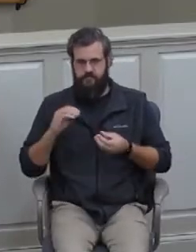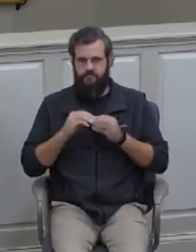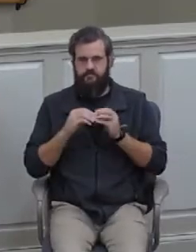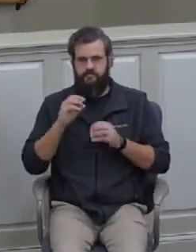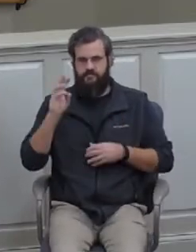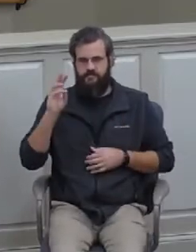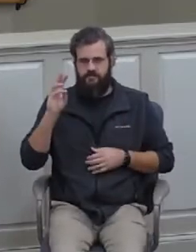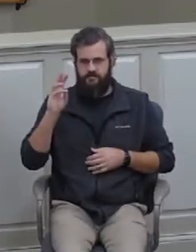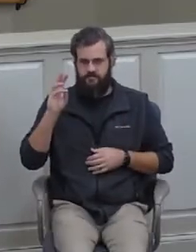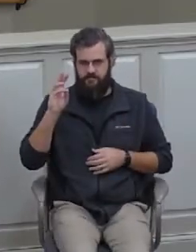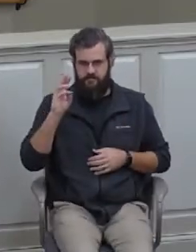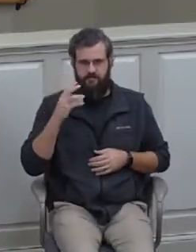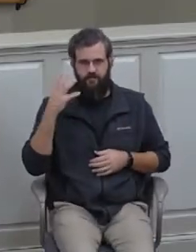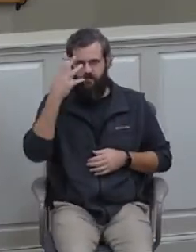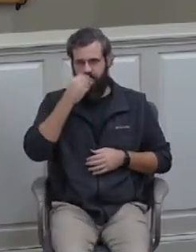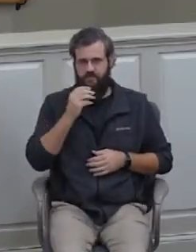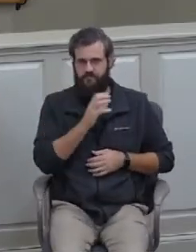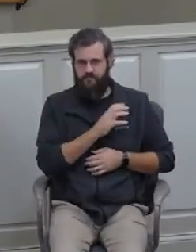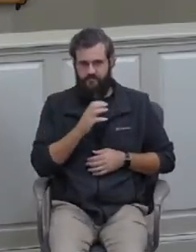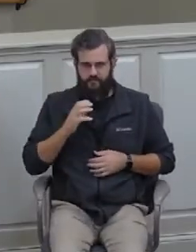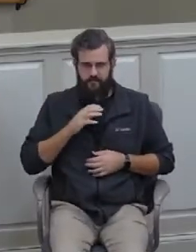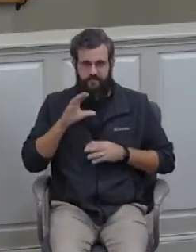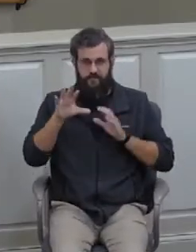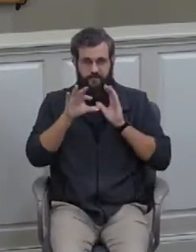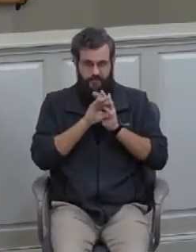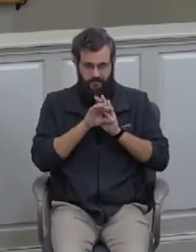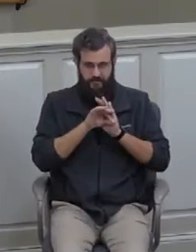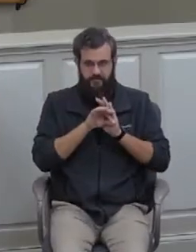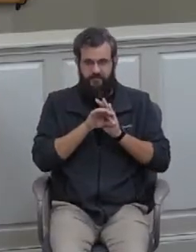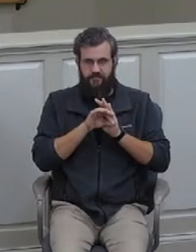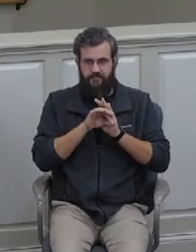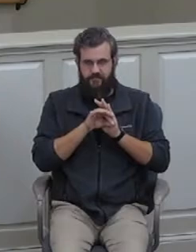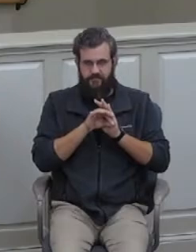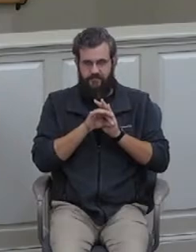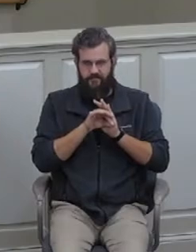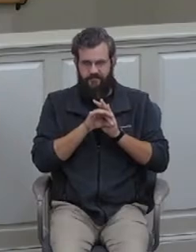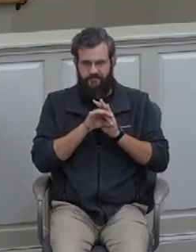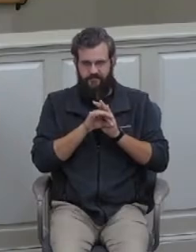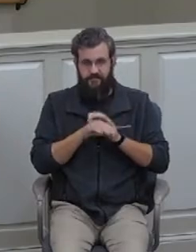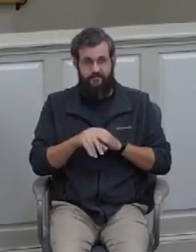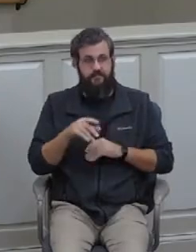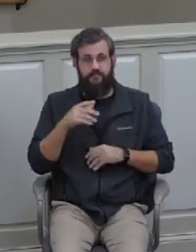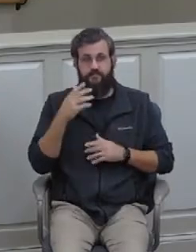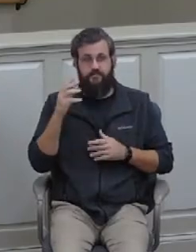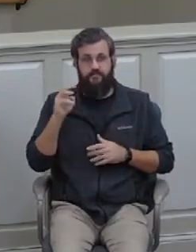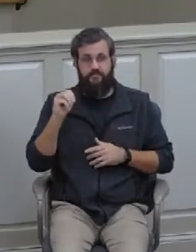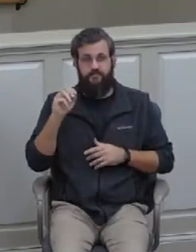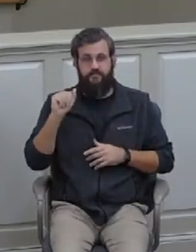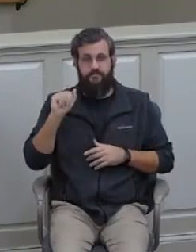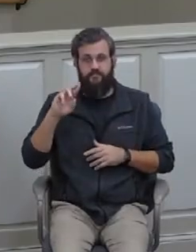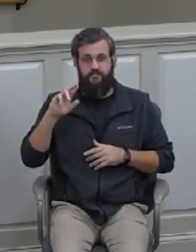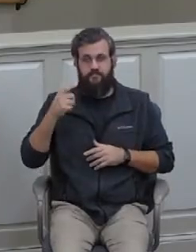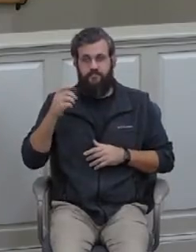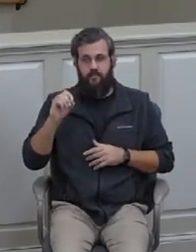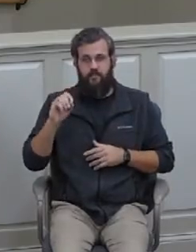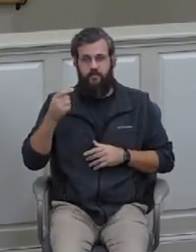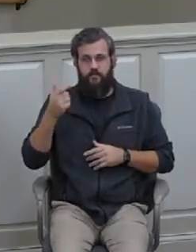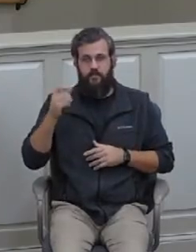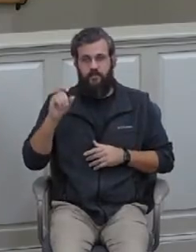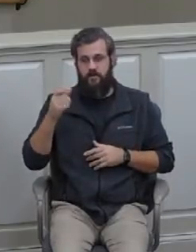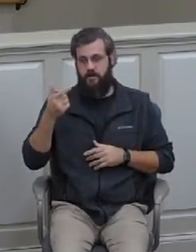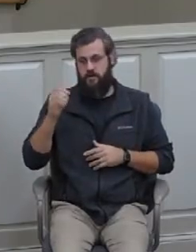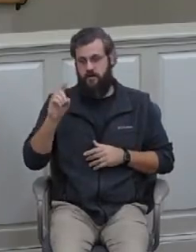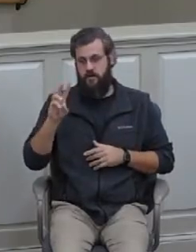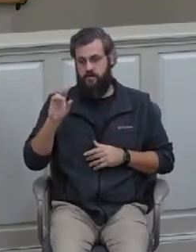6 is the Beautification Committee appointment, and that would be for Ms. Margot Goodwin.